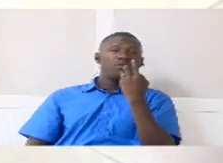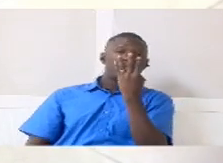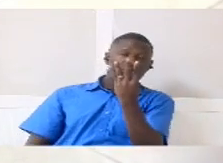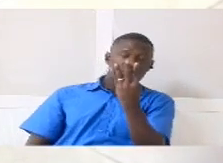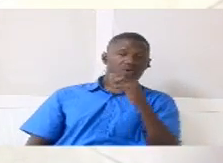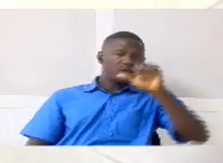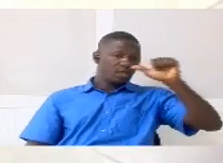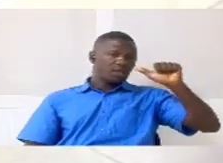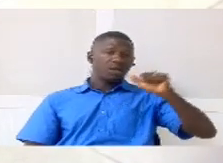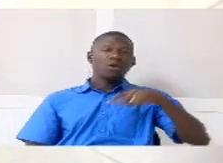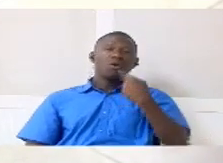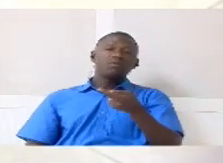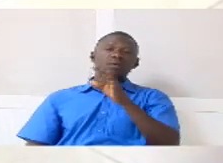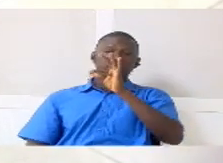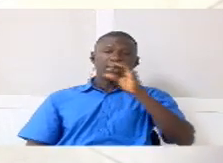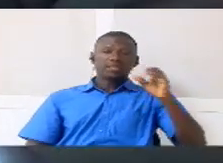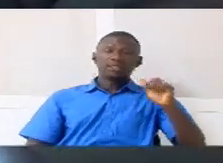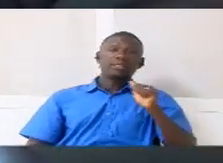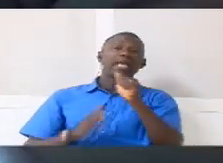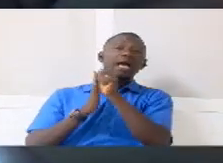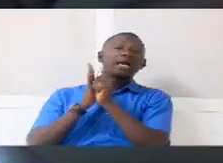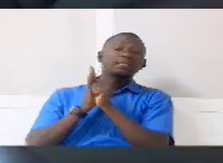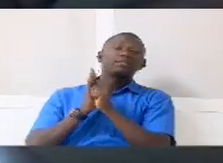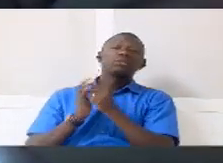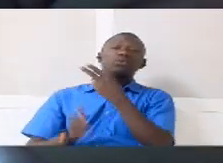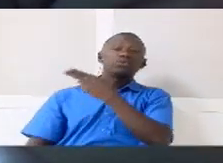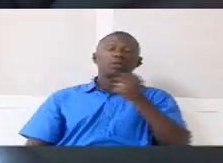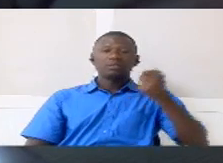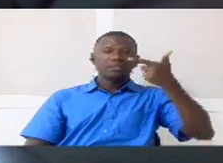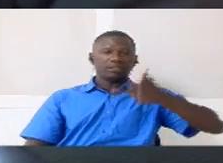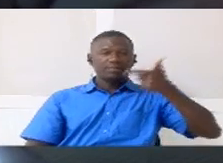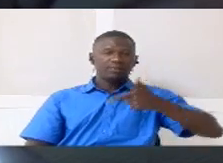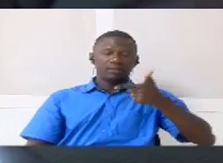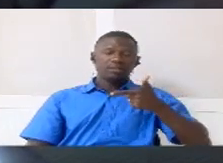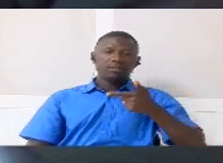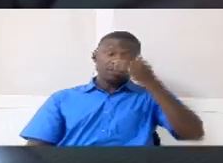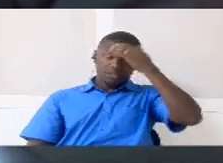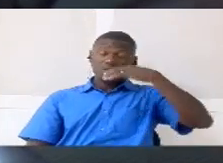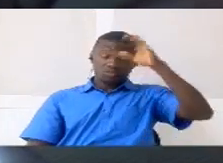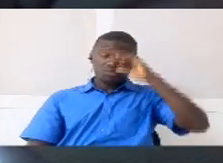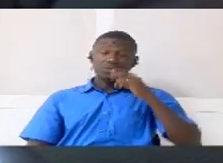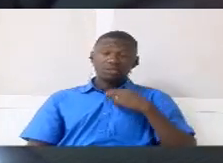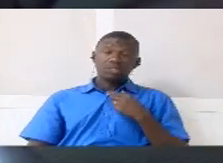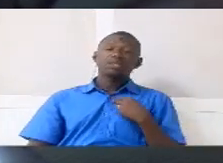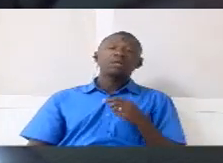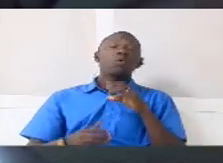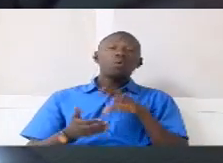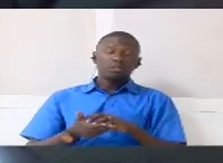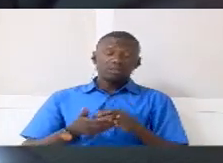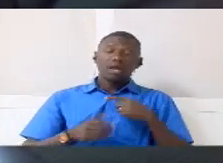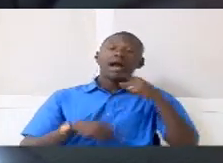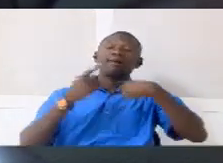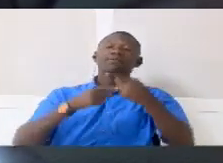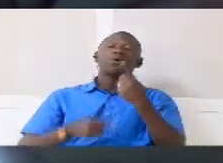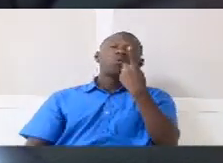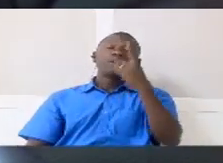Act 2017, the Commission is required, after 1 year of its establishment,